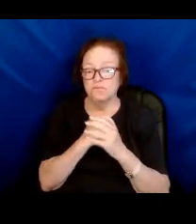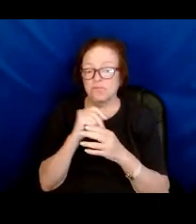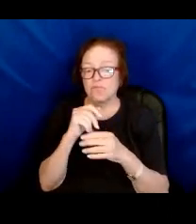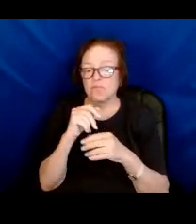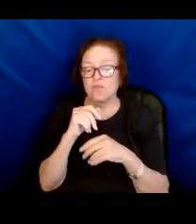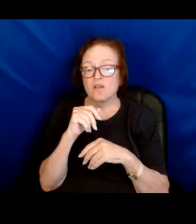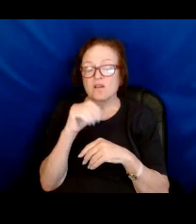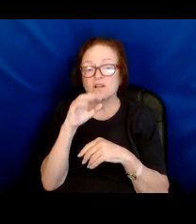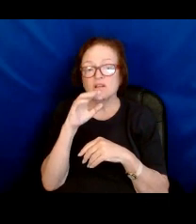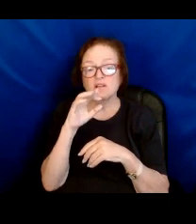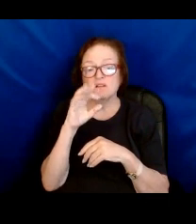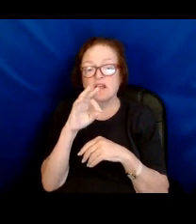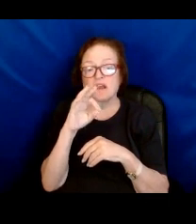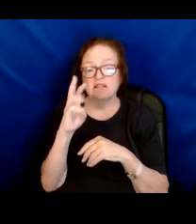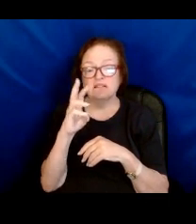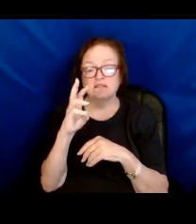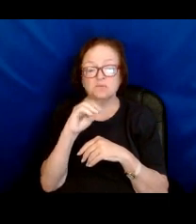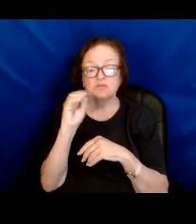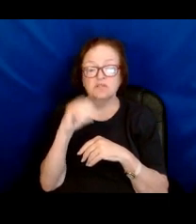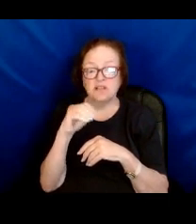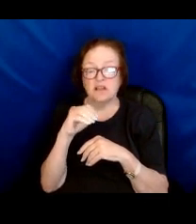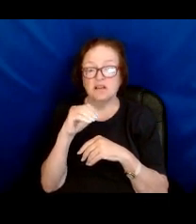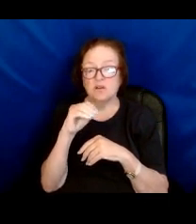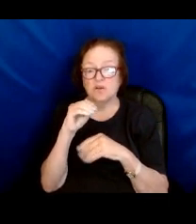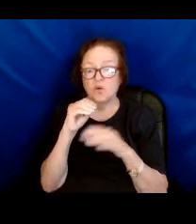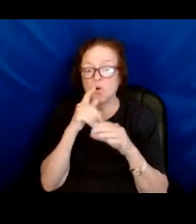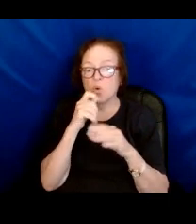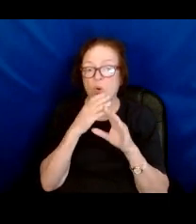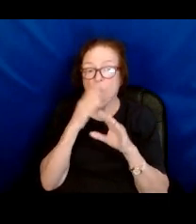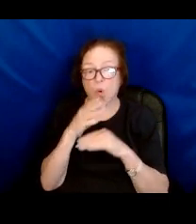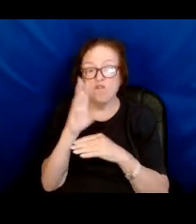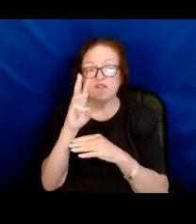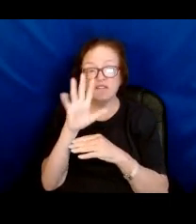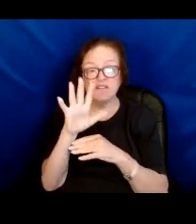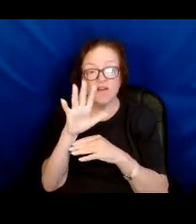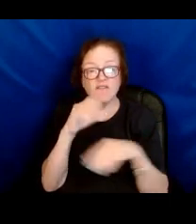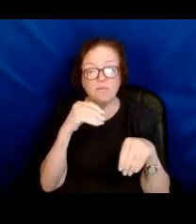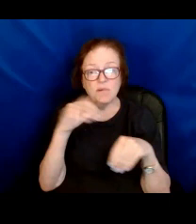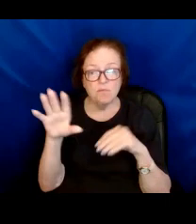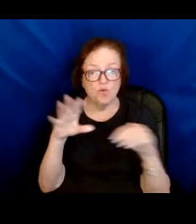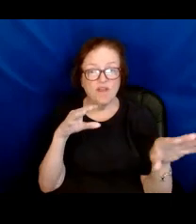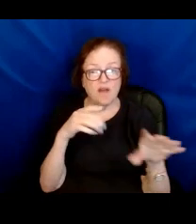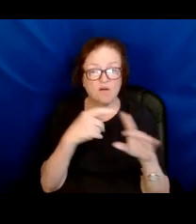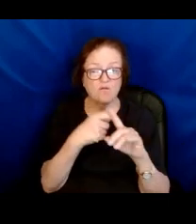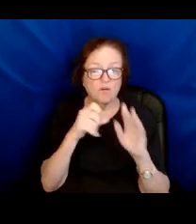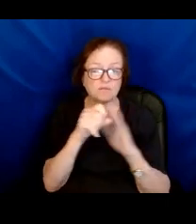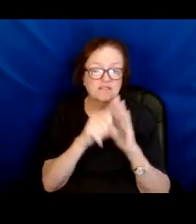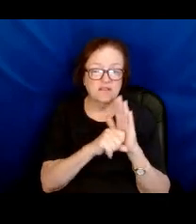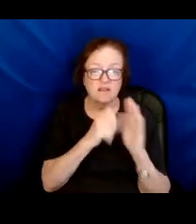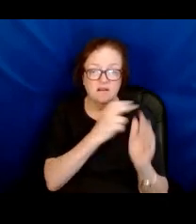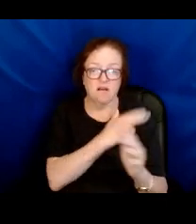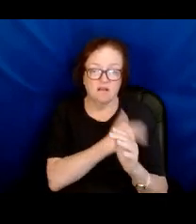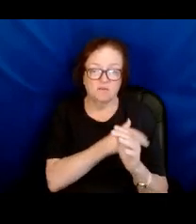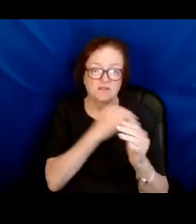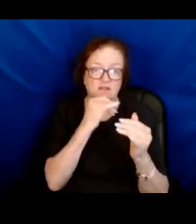65 have been, the number of clients have moved out of state hospitals over the last 30 years, or